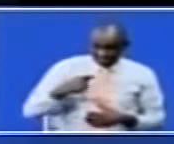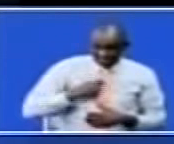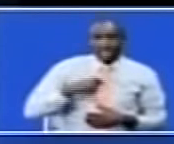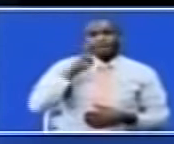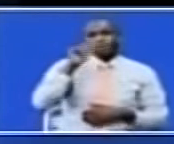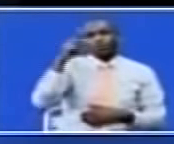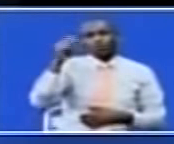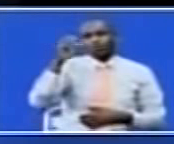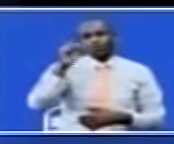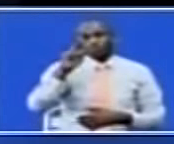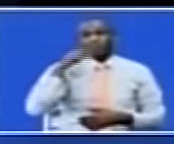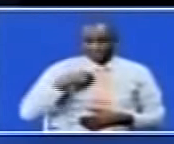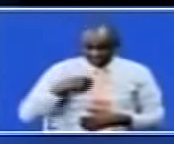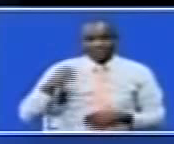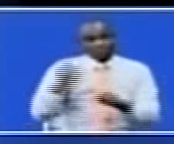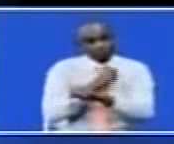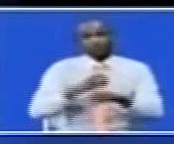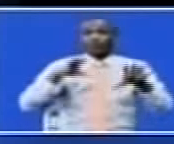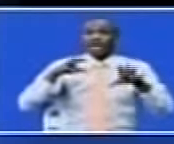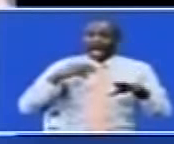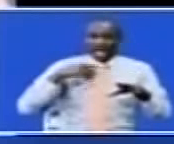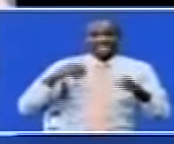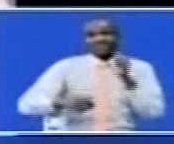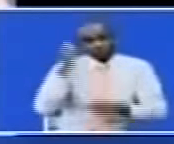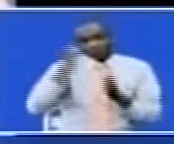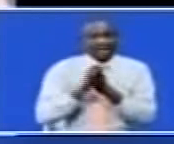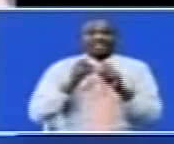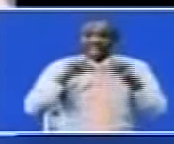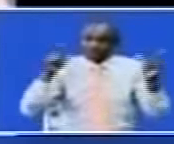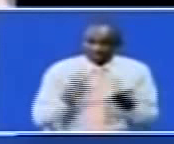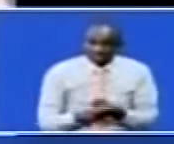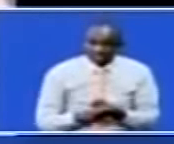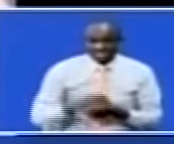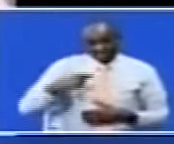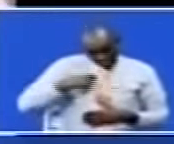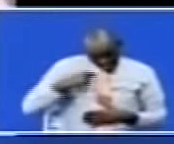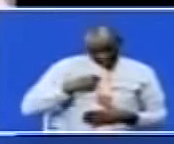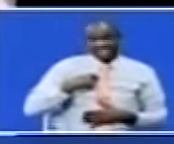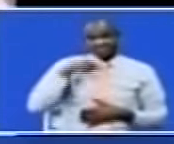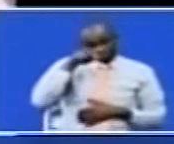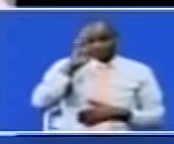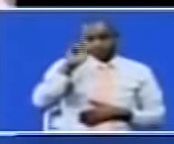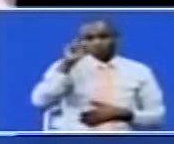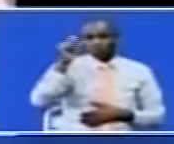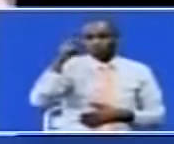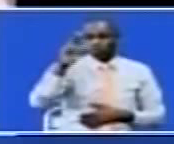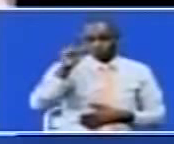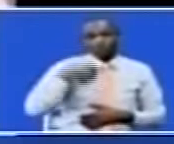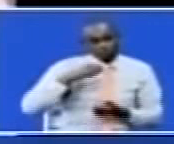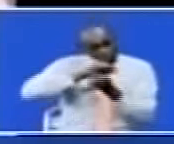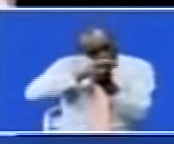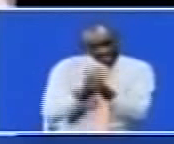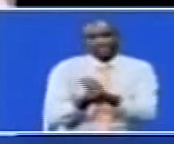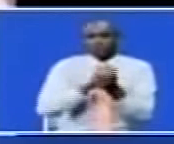Mbukusu. I cannot deny my Mbukusu. But to be a Mbukusu, to correct my Mbukusu,